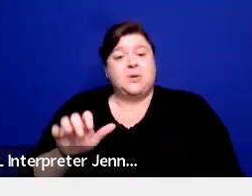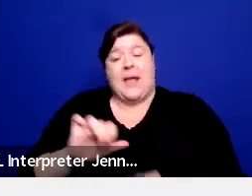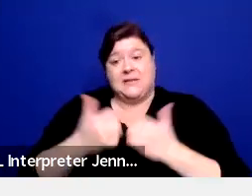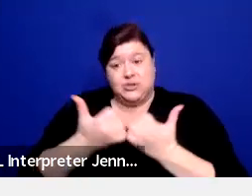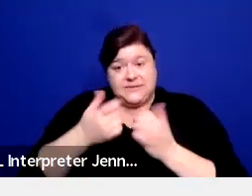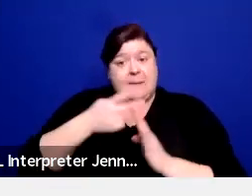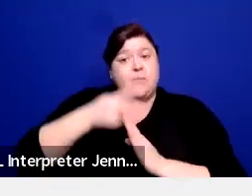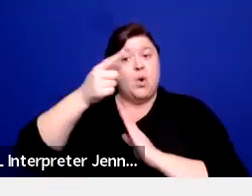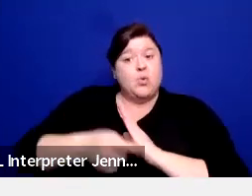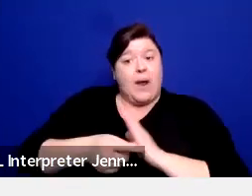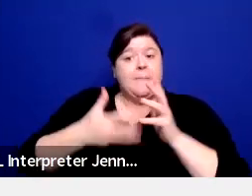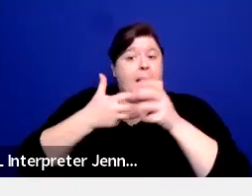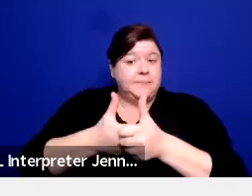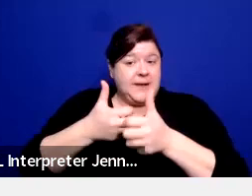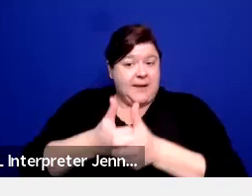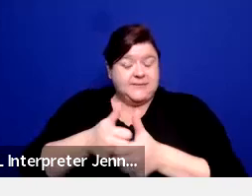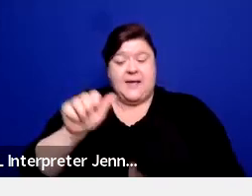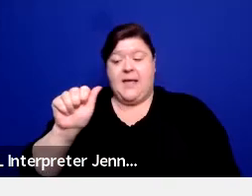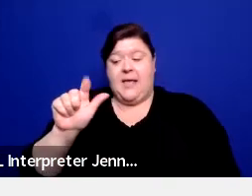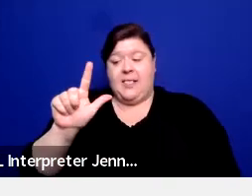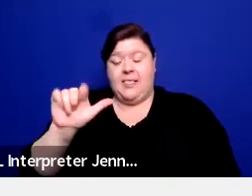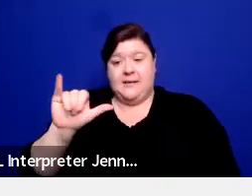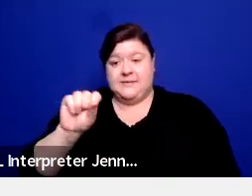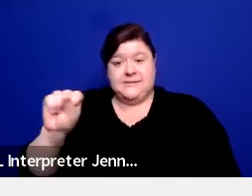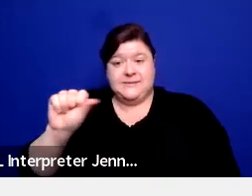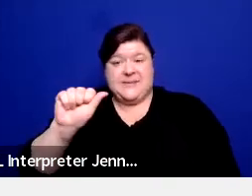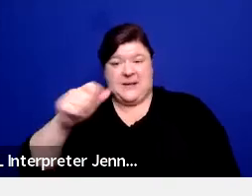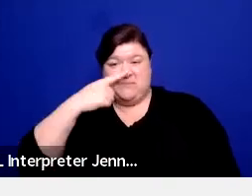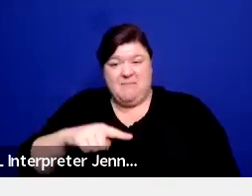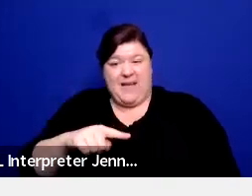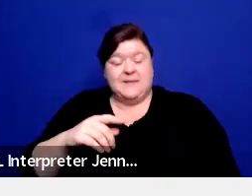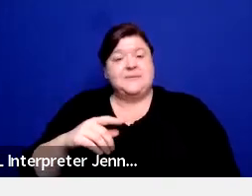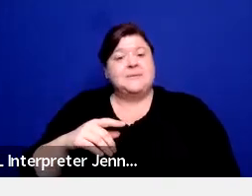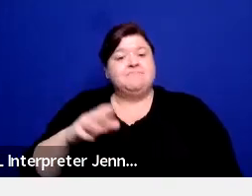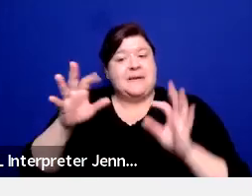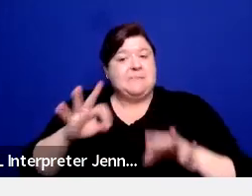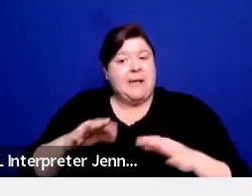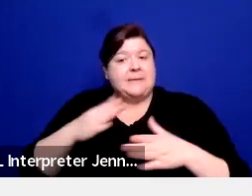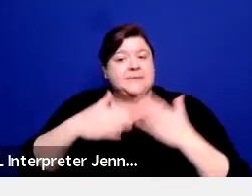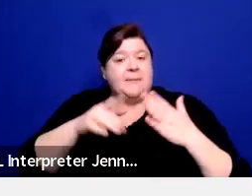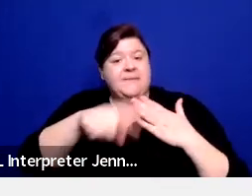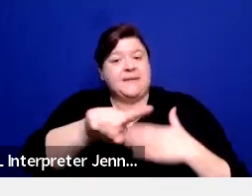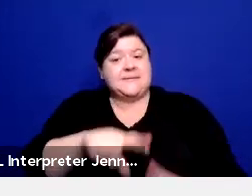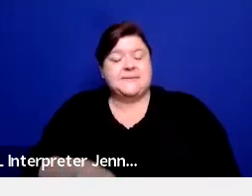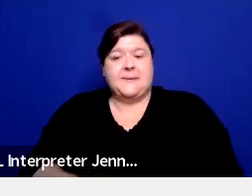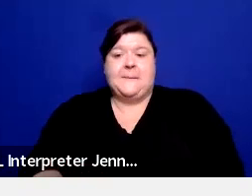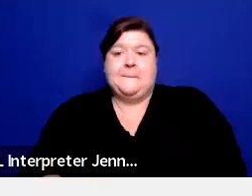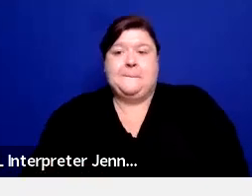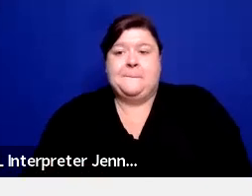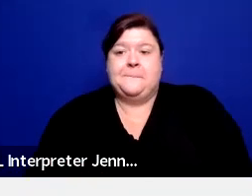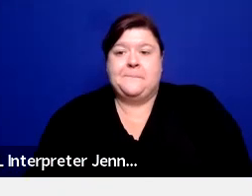program updates. Alyssa, if you can please join us again and walk us through some of these most